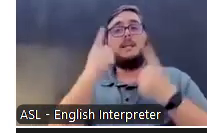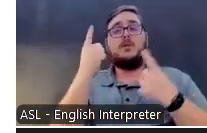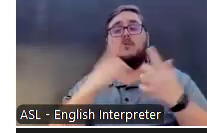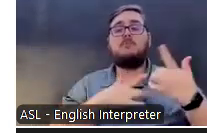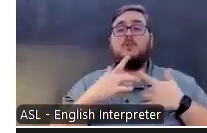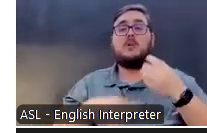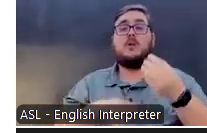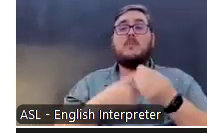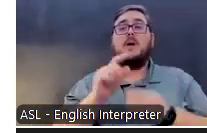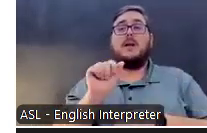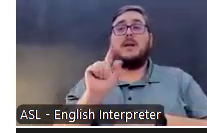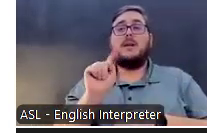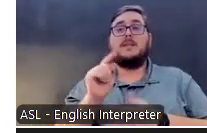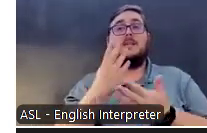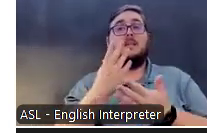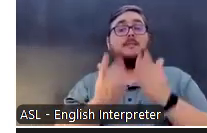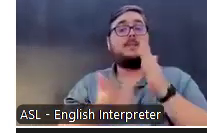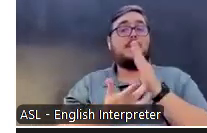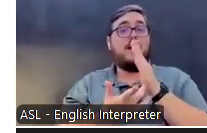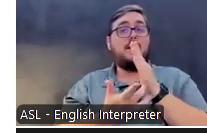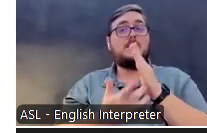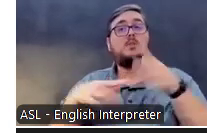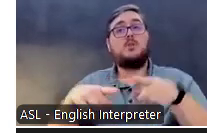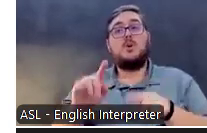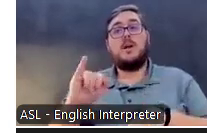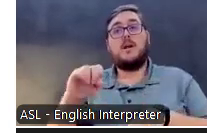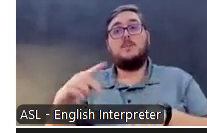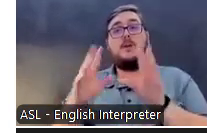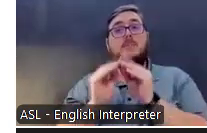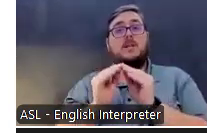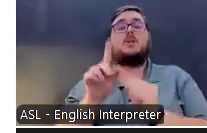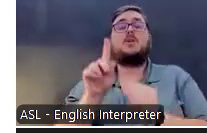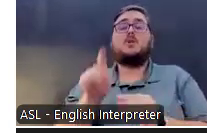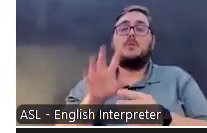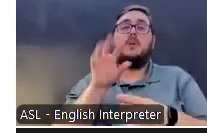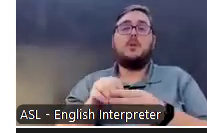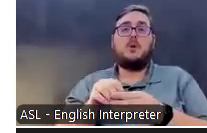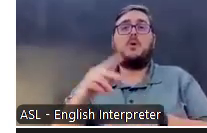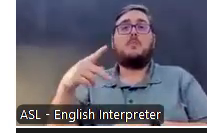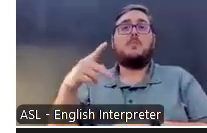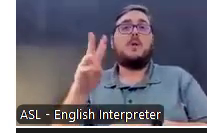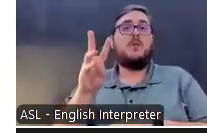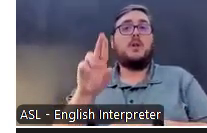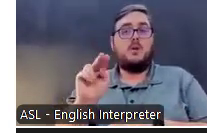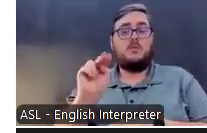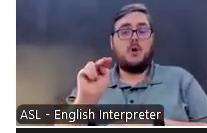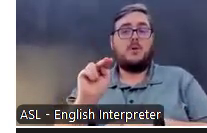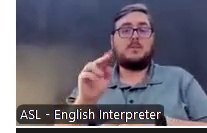should also be documented on the prior written notice from that meeting. Next slide, please.